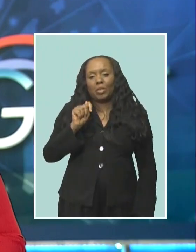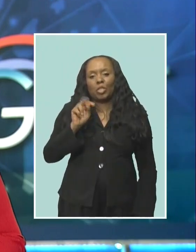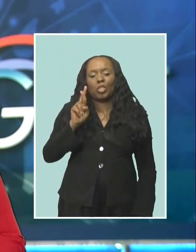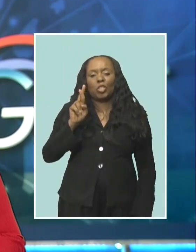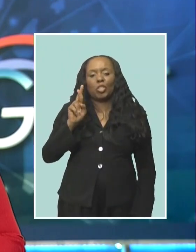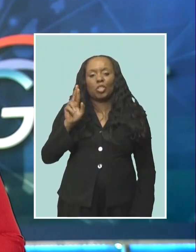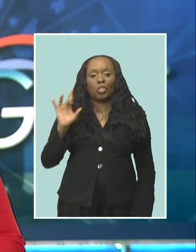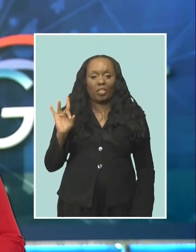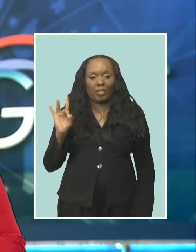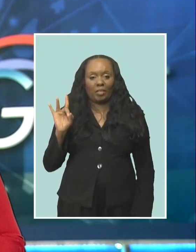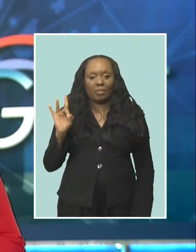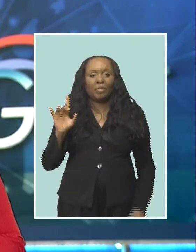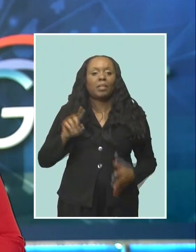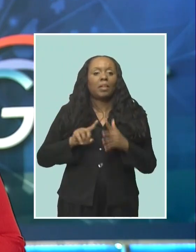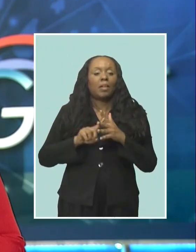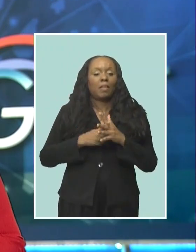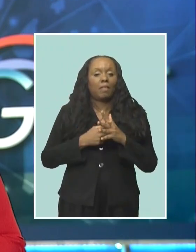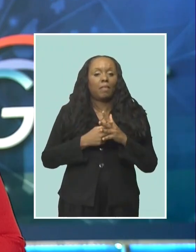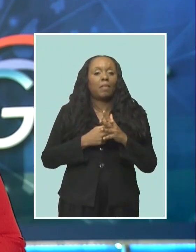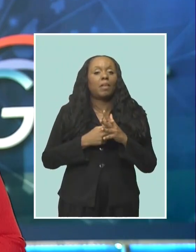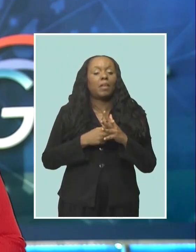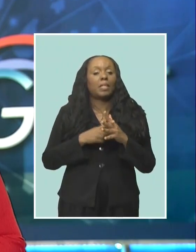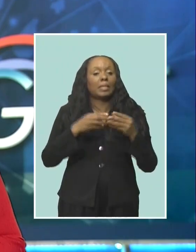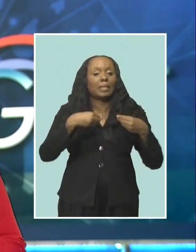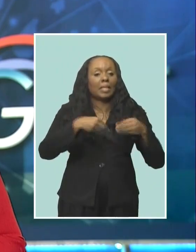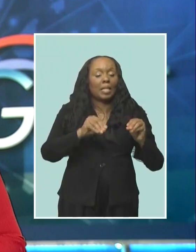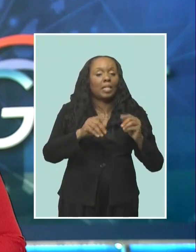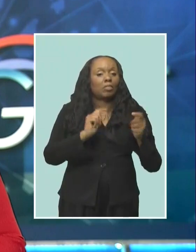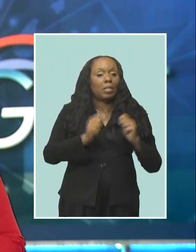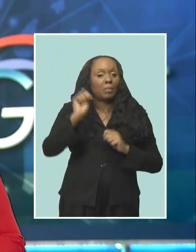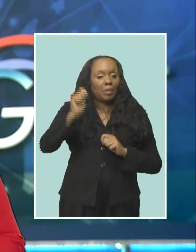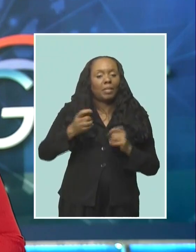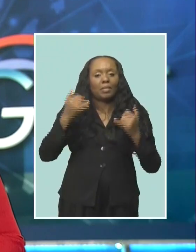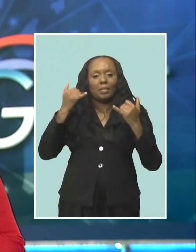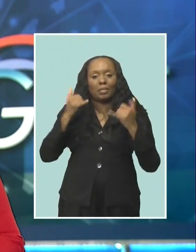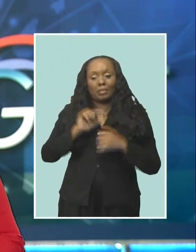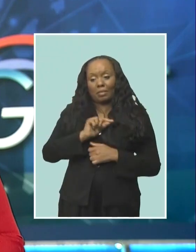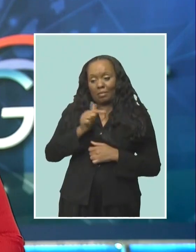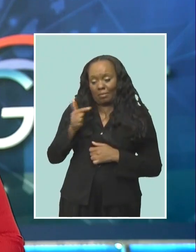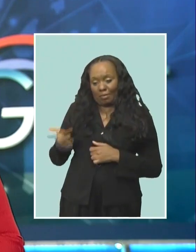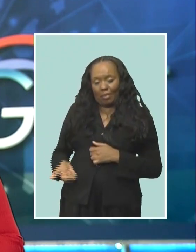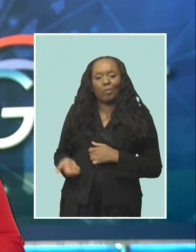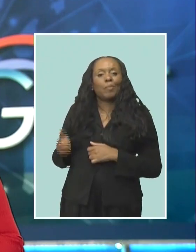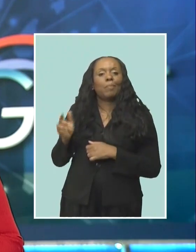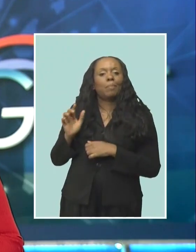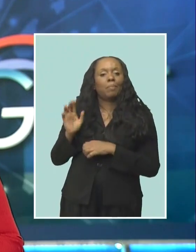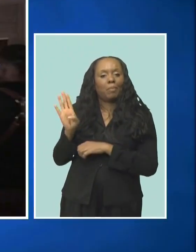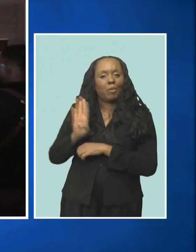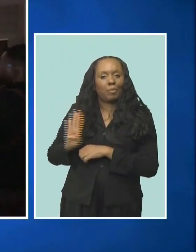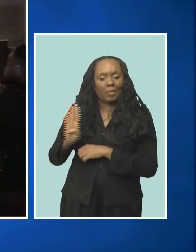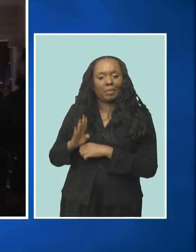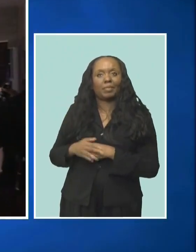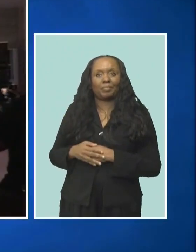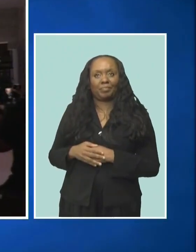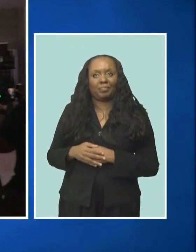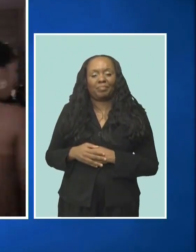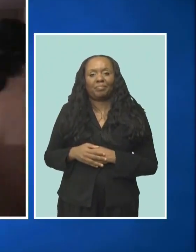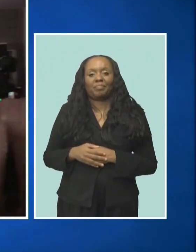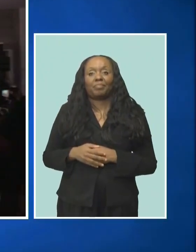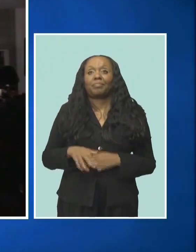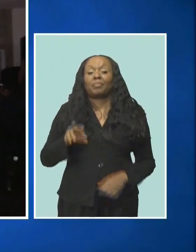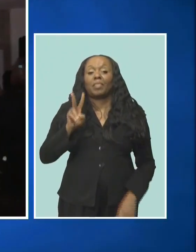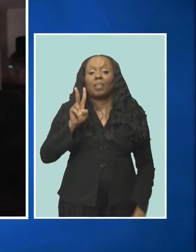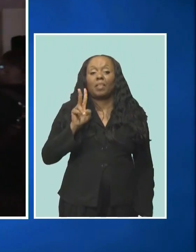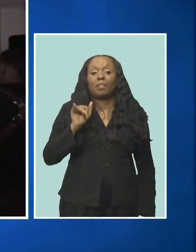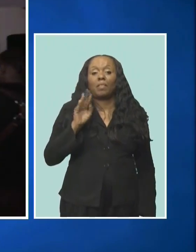first distributed in Jamaica, and now it is Barbados' turn. Rachel Agard has the story. Vybz Cartel's move